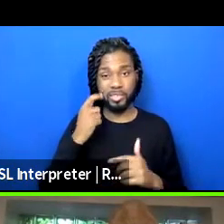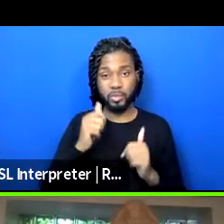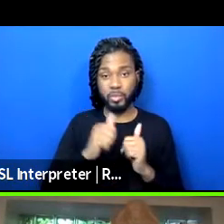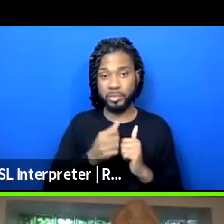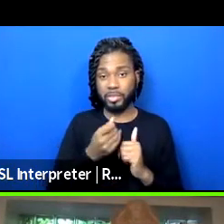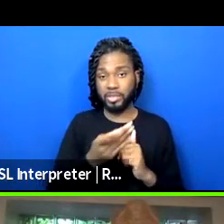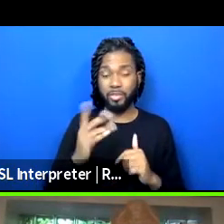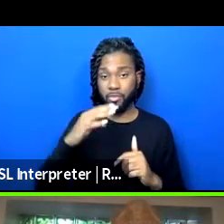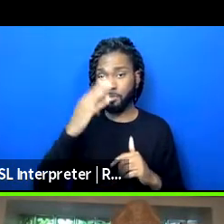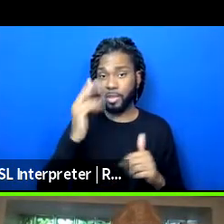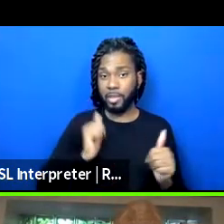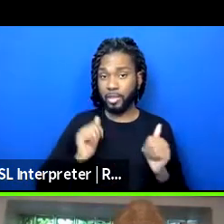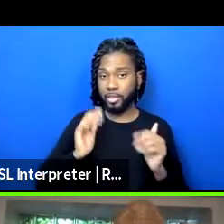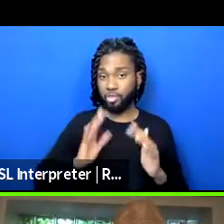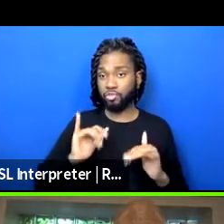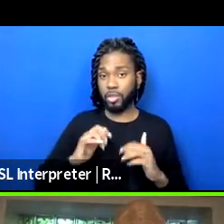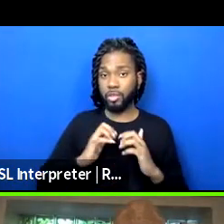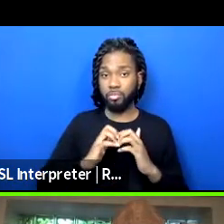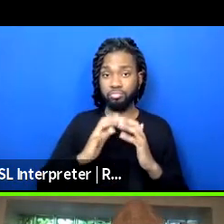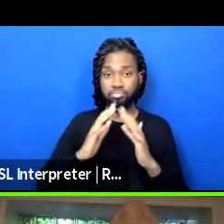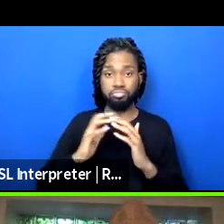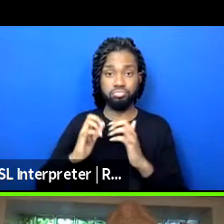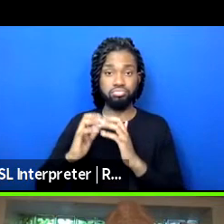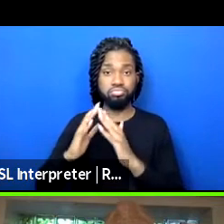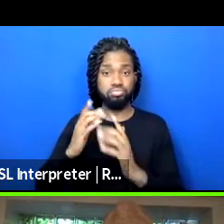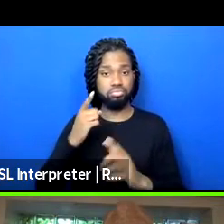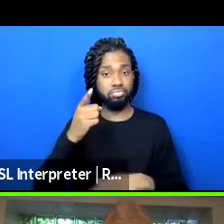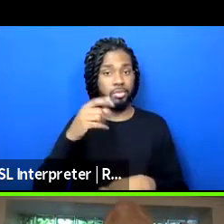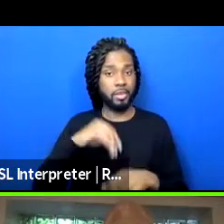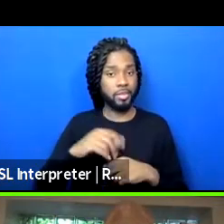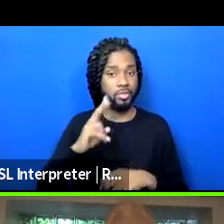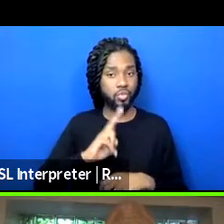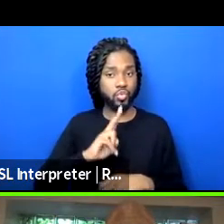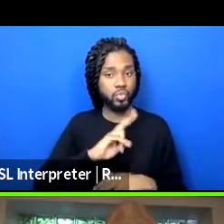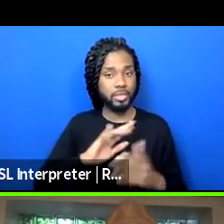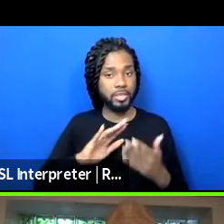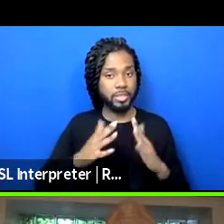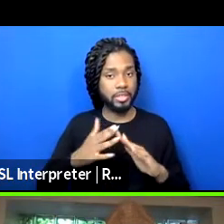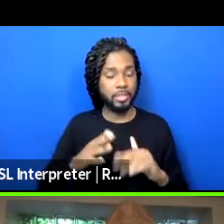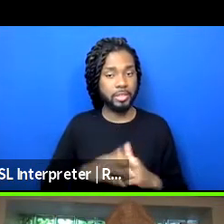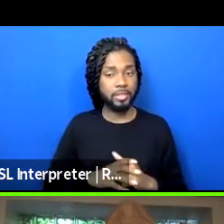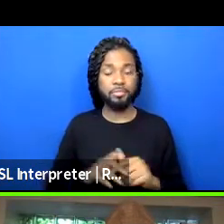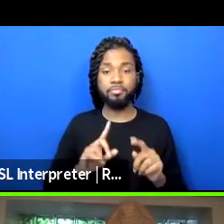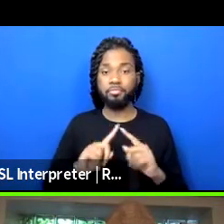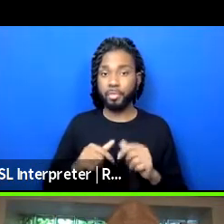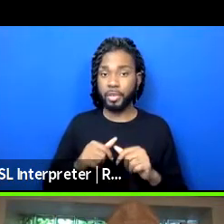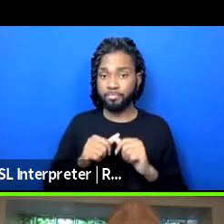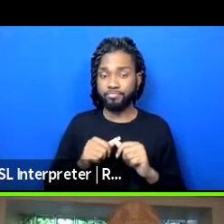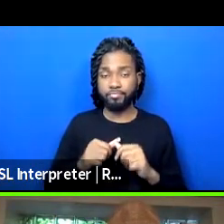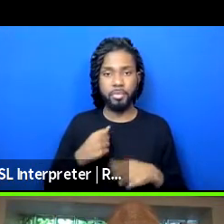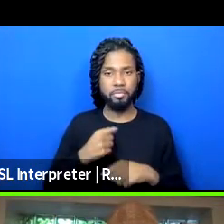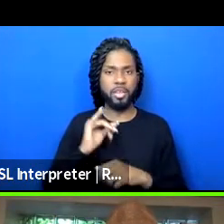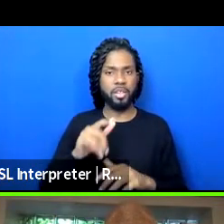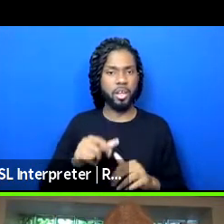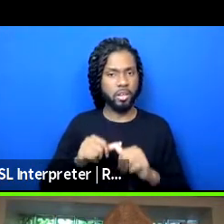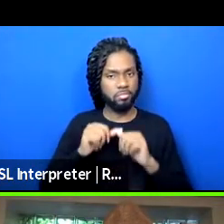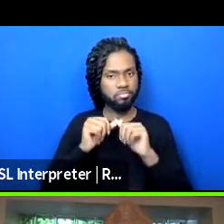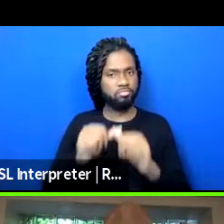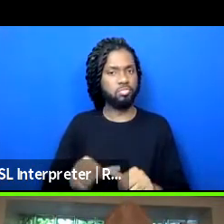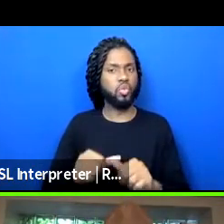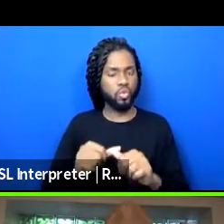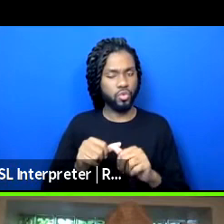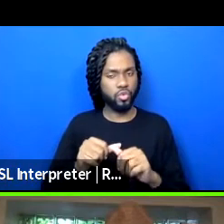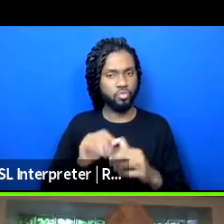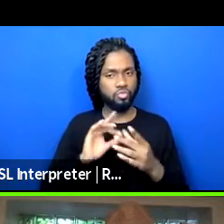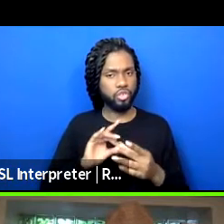Black theaters that have been created in the Twin Cities but continue to make it a long-term relationship as opposed